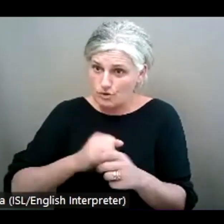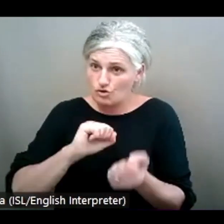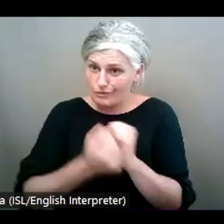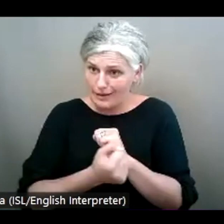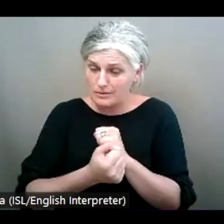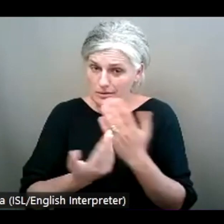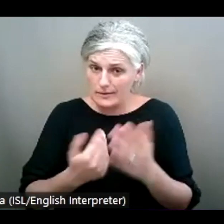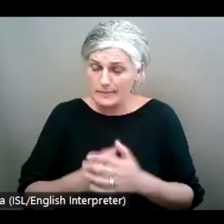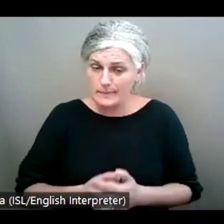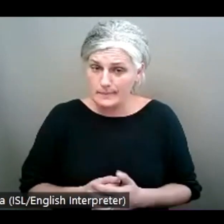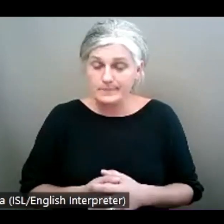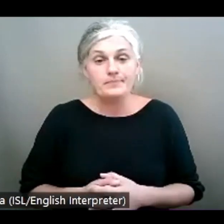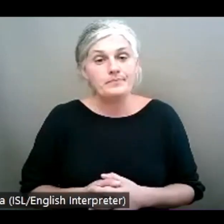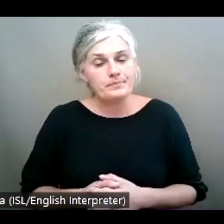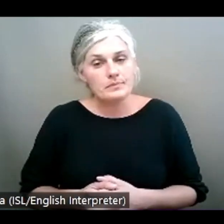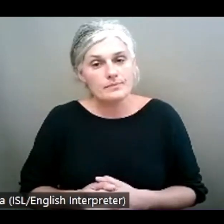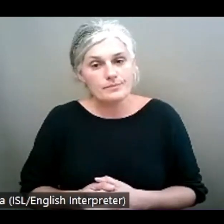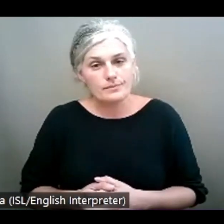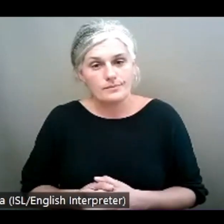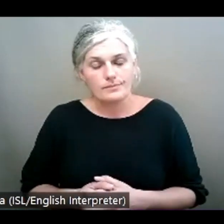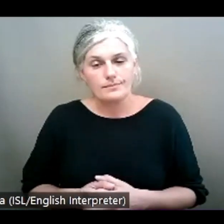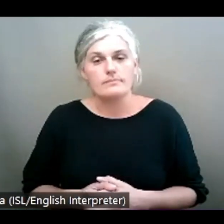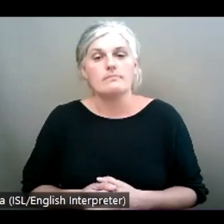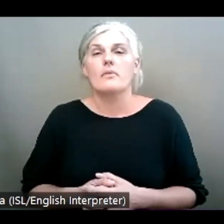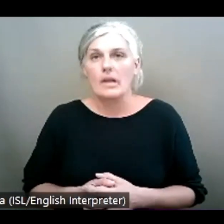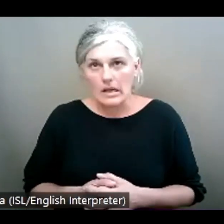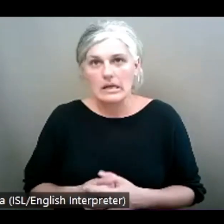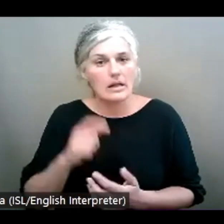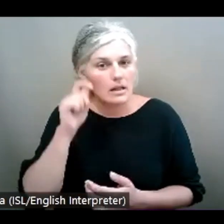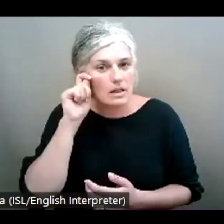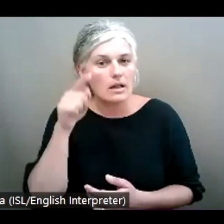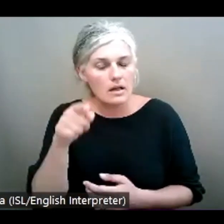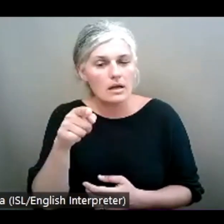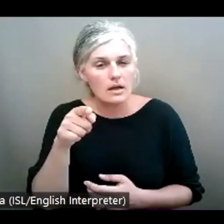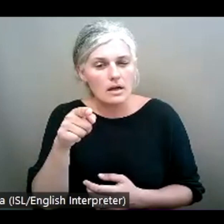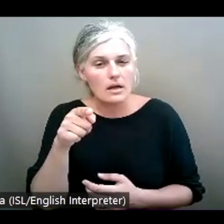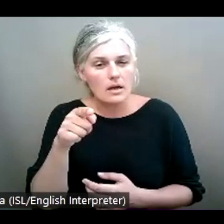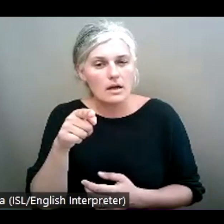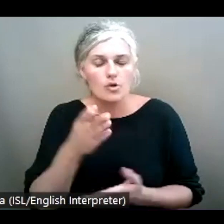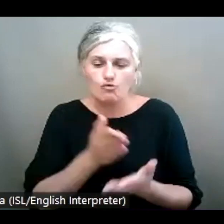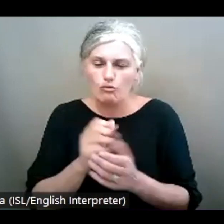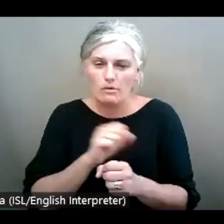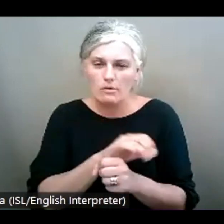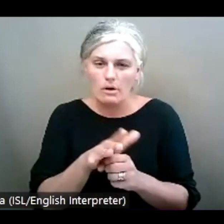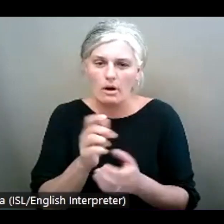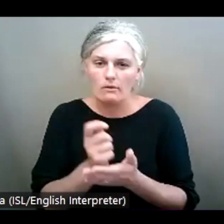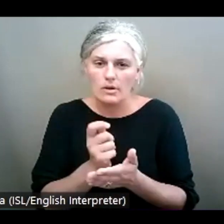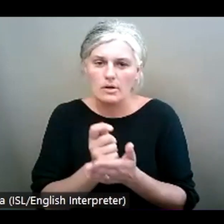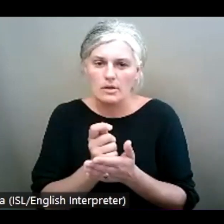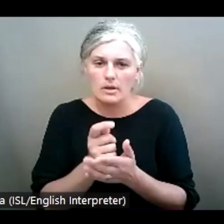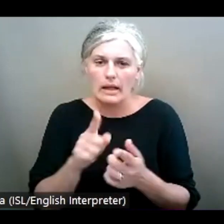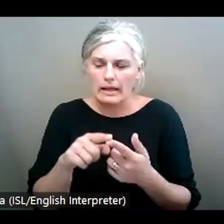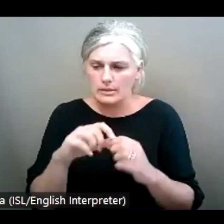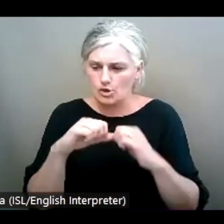Yeah, I agree. And I think you just to say what Jane during COVID, in terms of